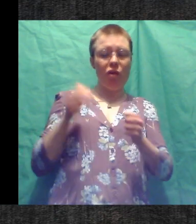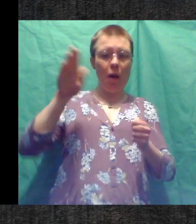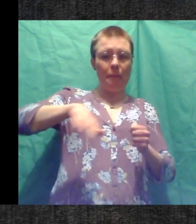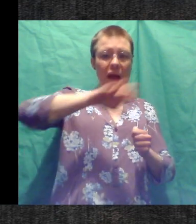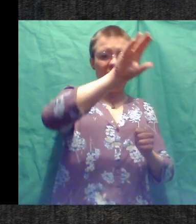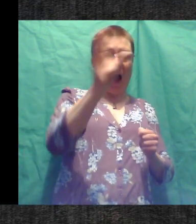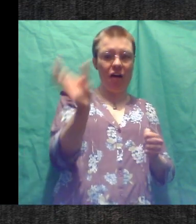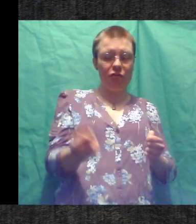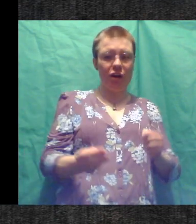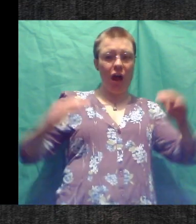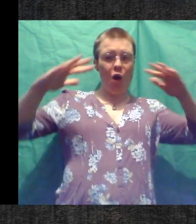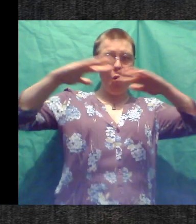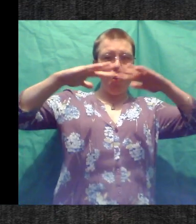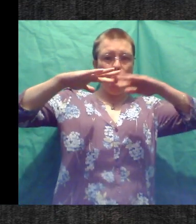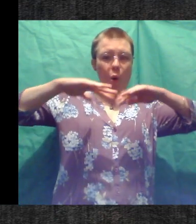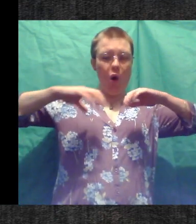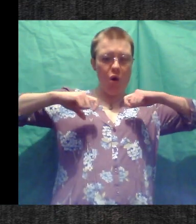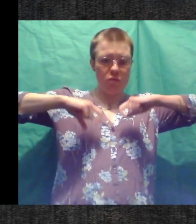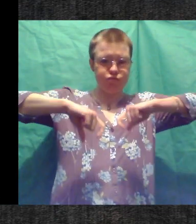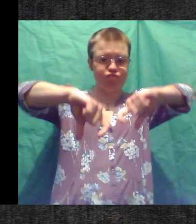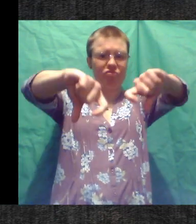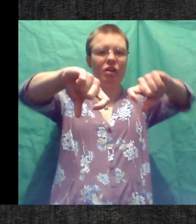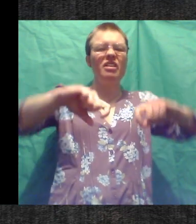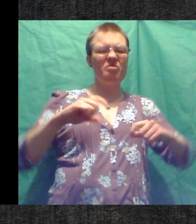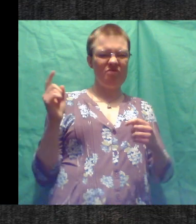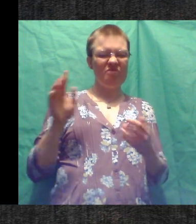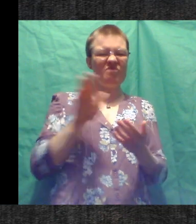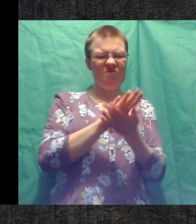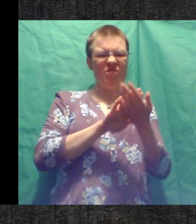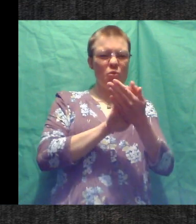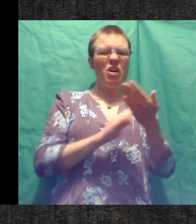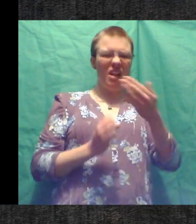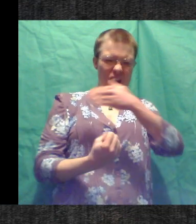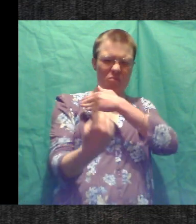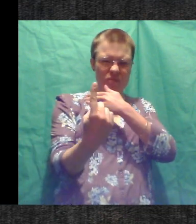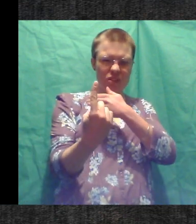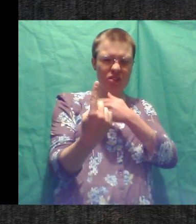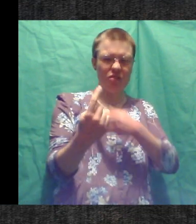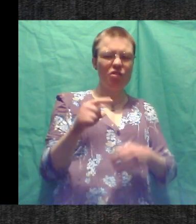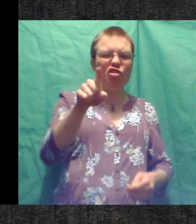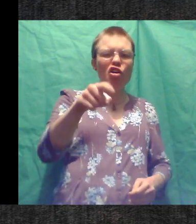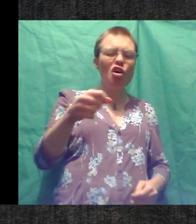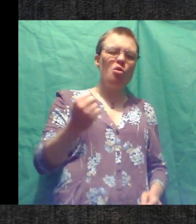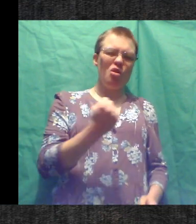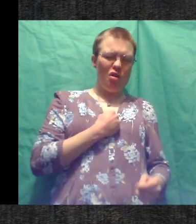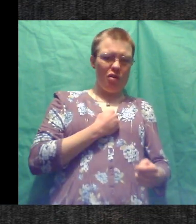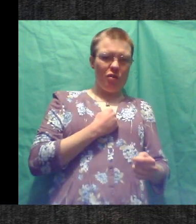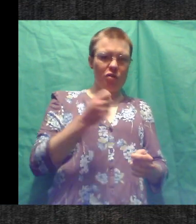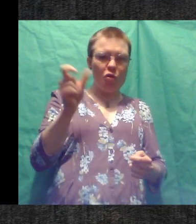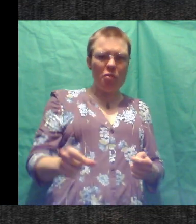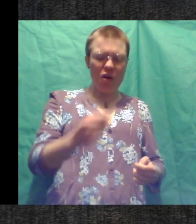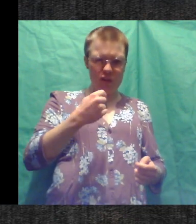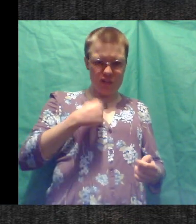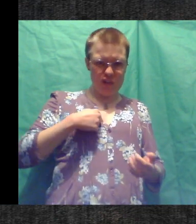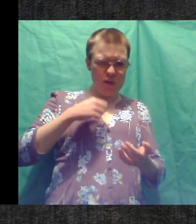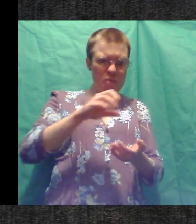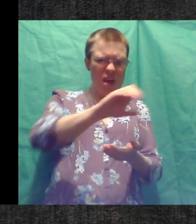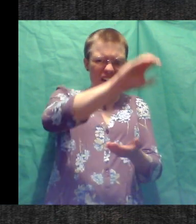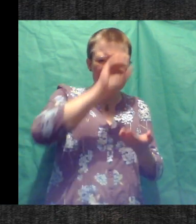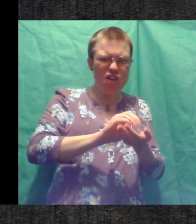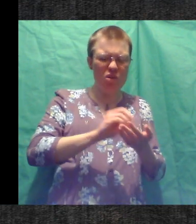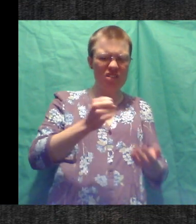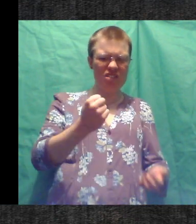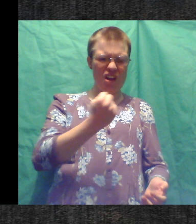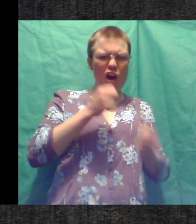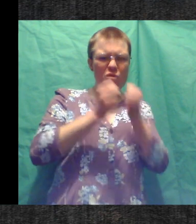And then he and my brother went back to Africa to continue the war. And that's when it happened. You killed